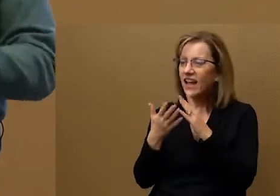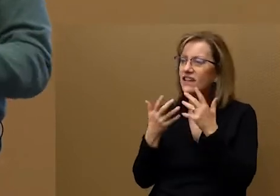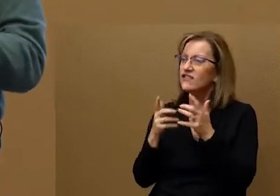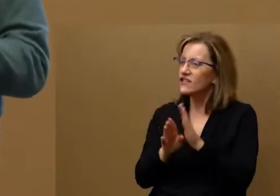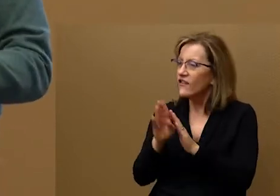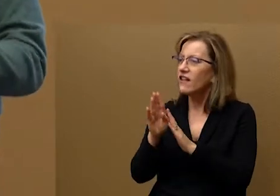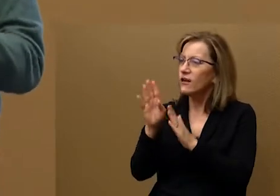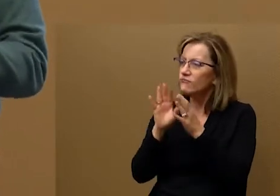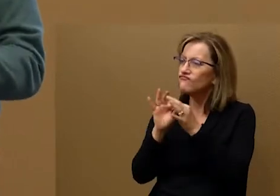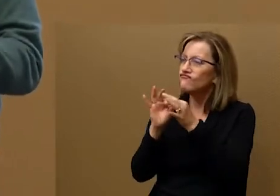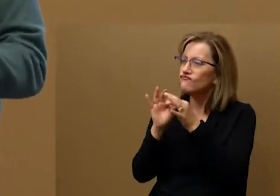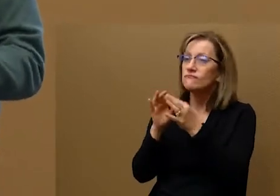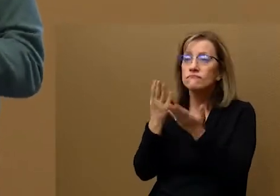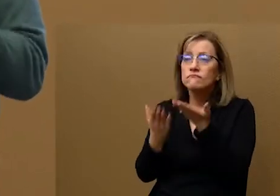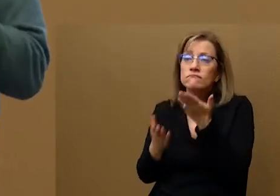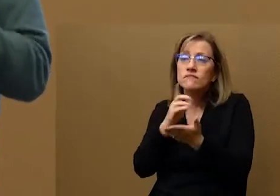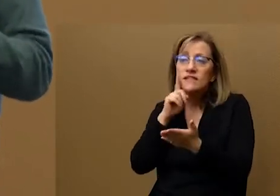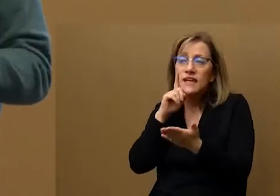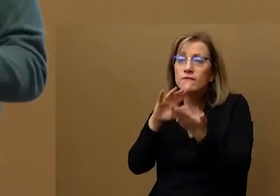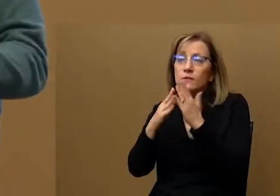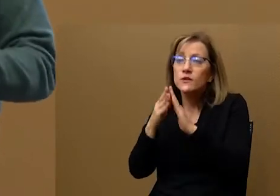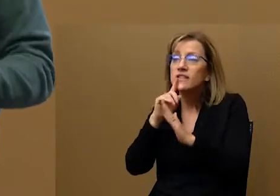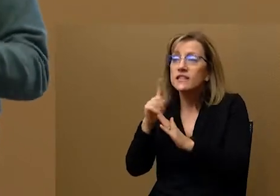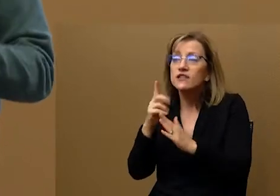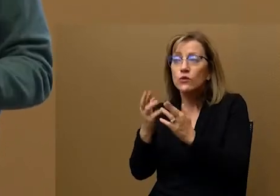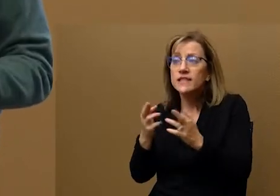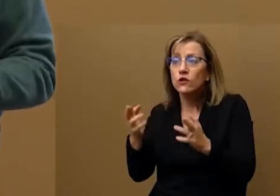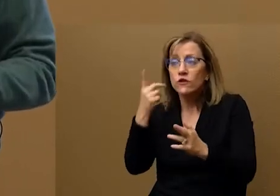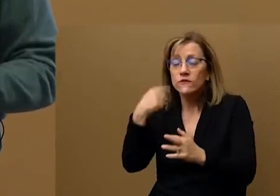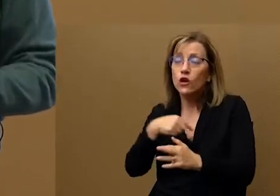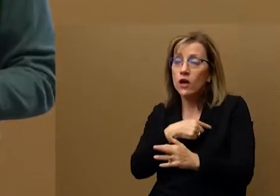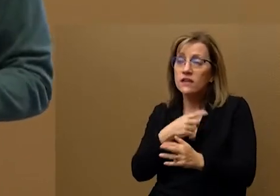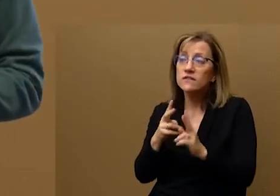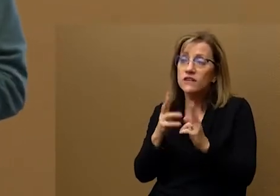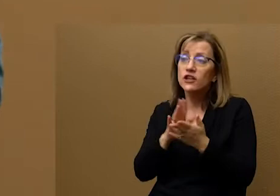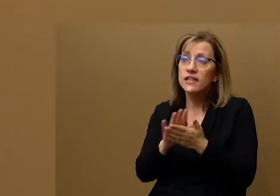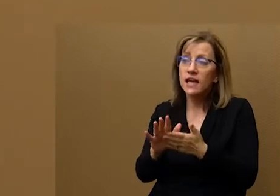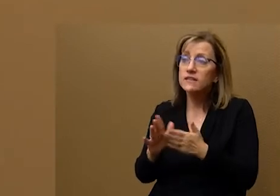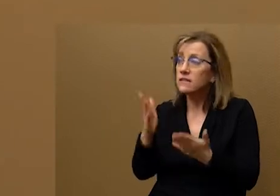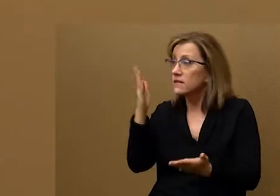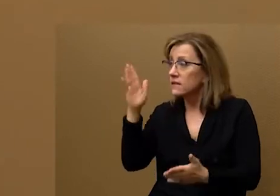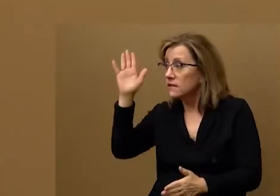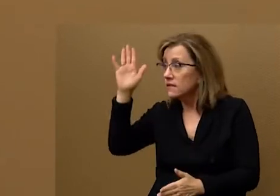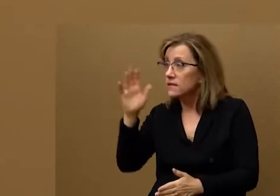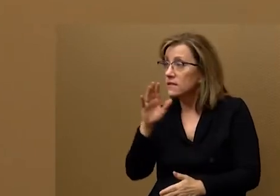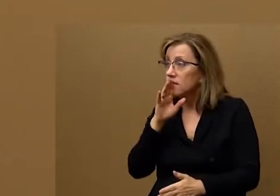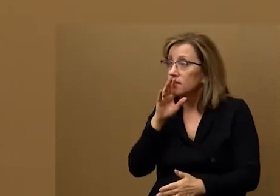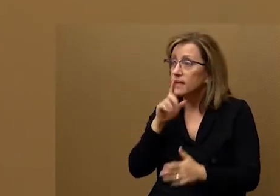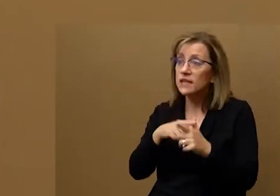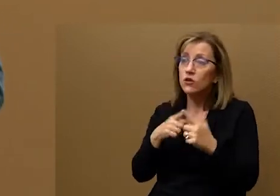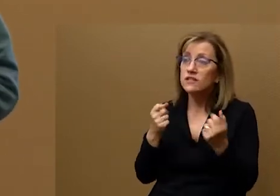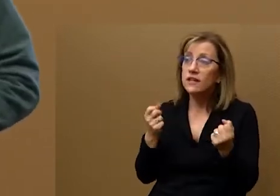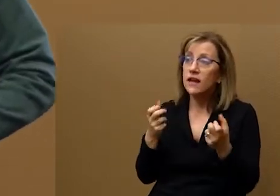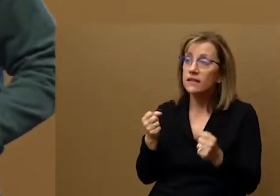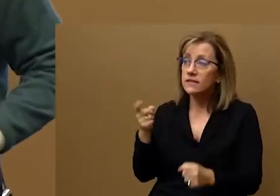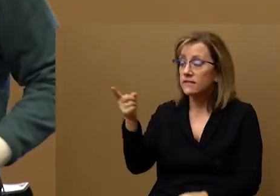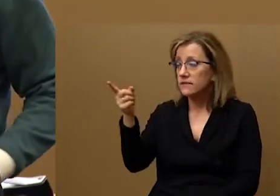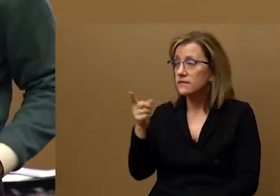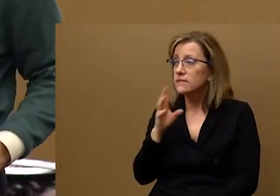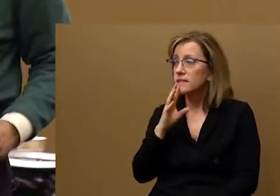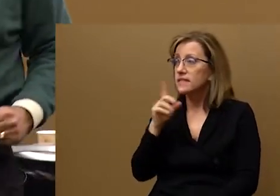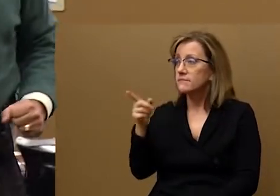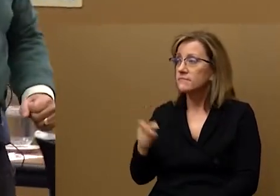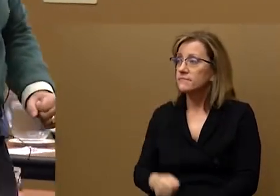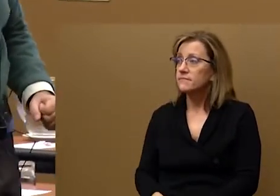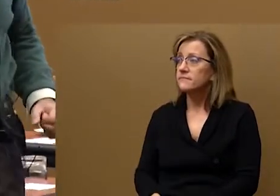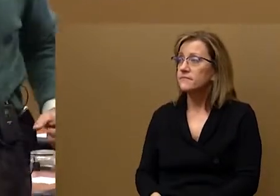can maybe the deaf community and deaf people are actually resources for us right now. Very nice. Speak or sign? Speak.